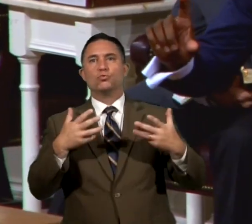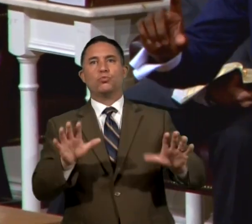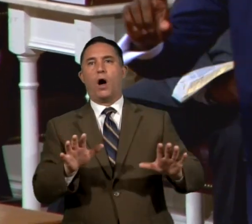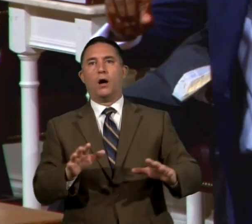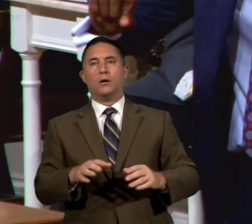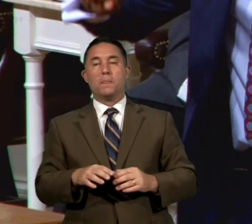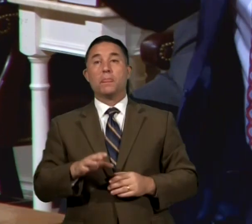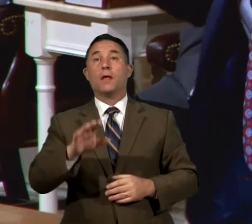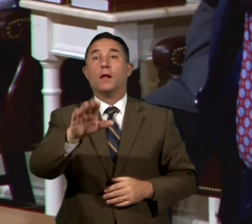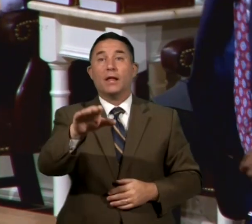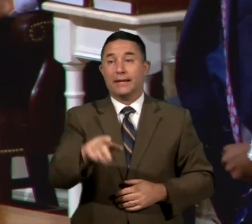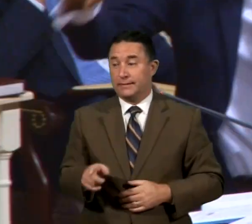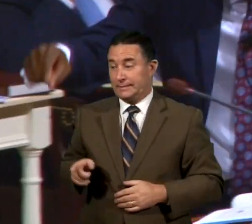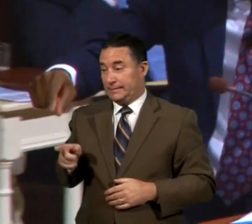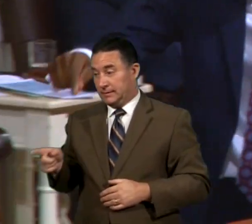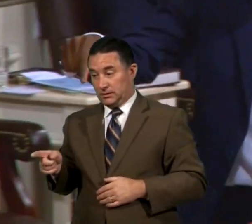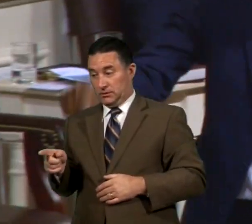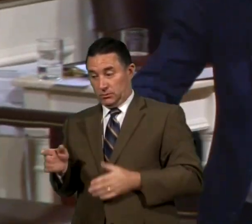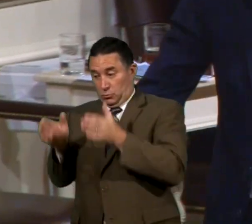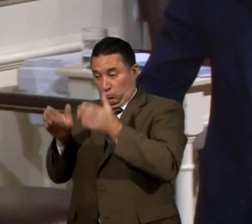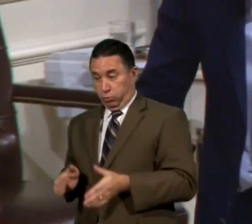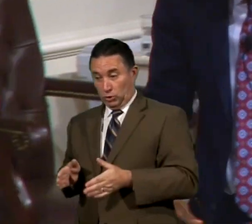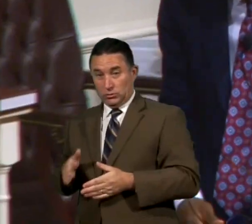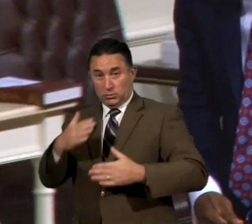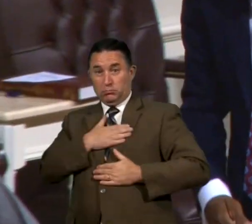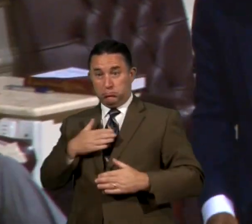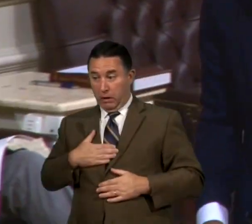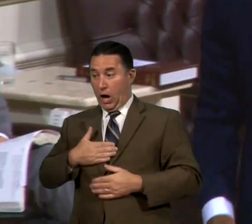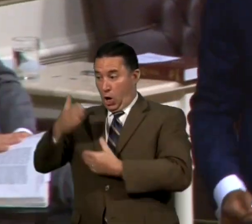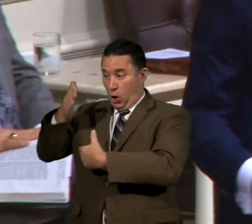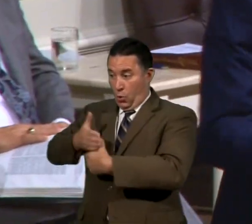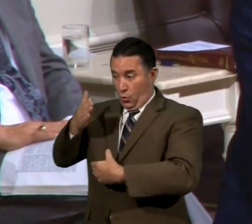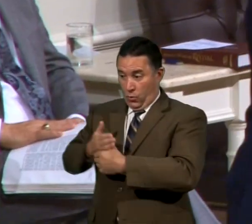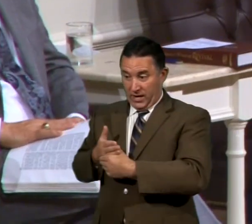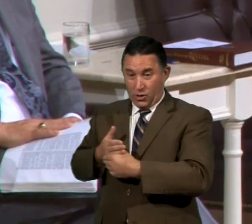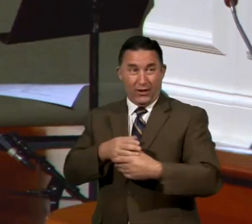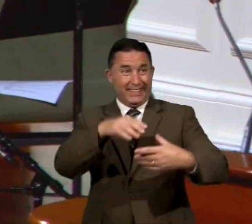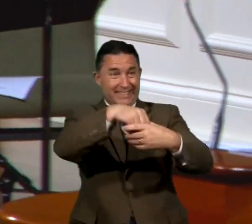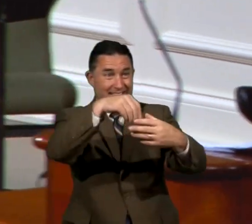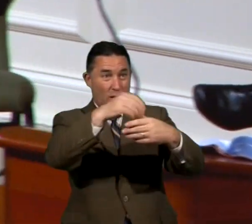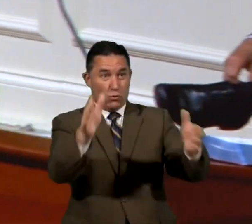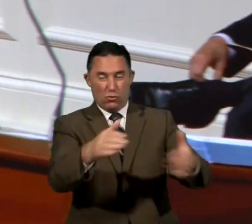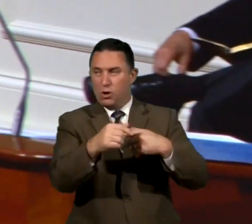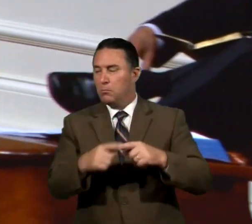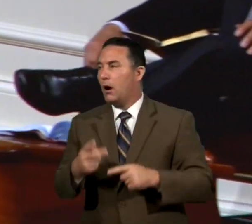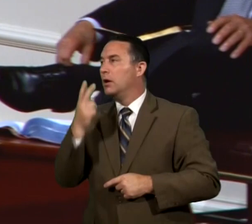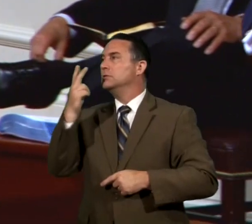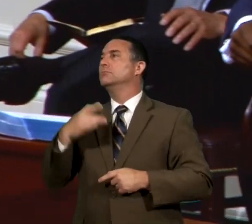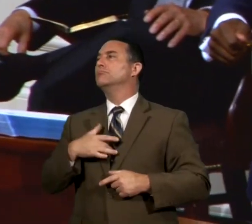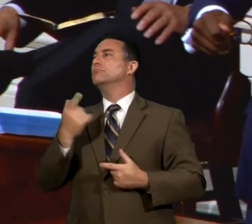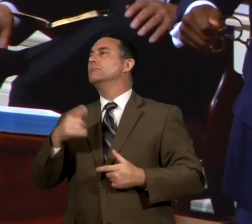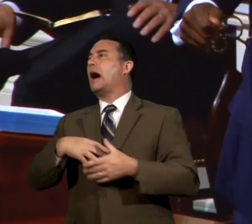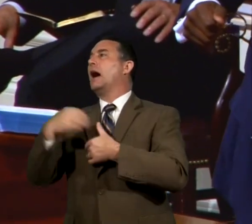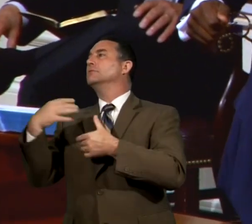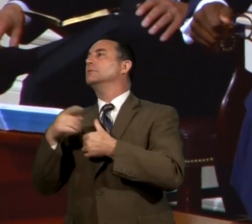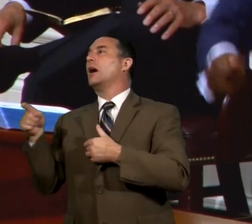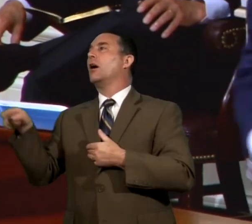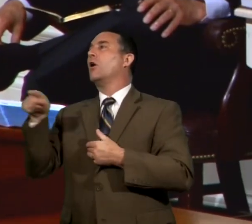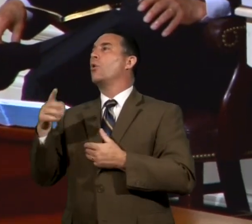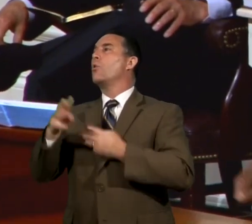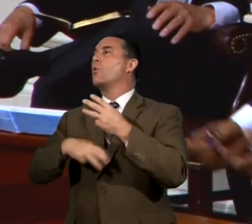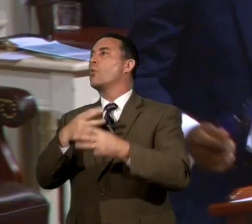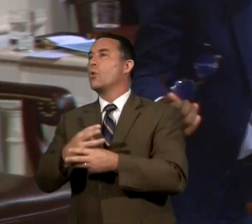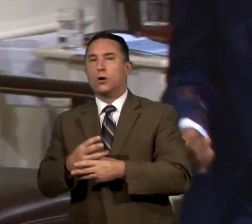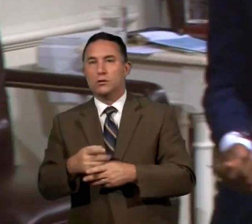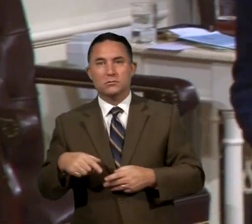Listen, his person was here, but he was peeping what was going on out in the world. Y'all